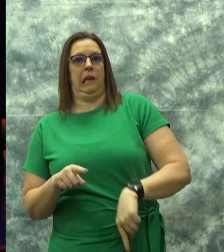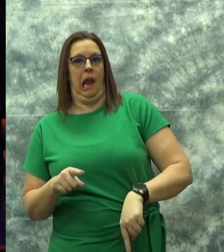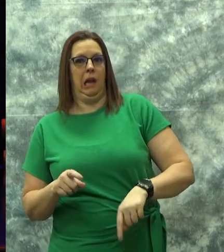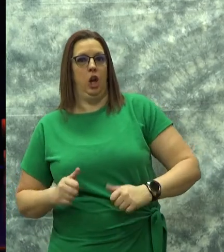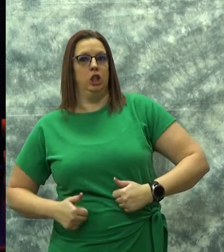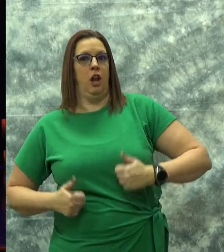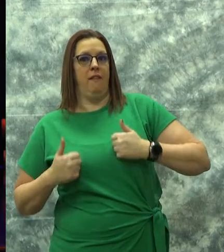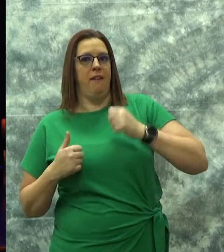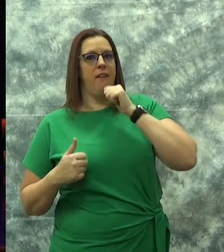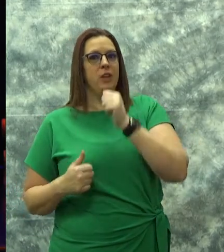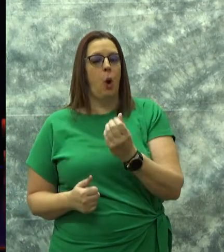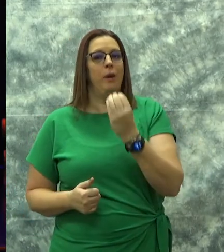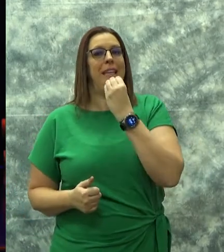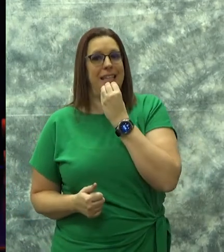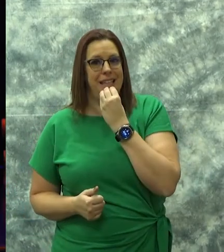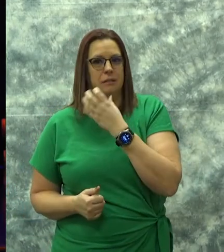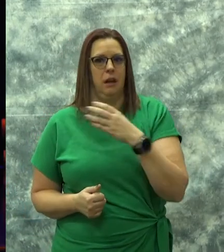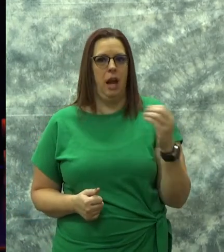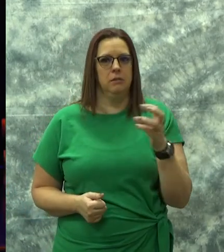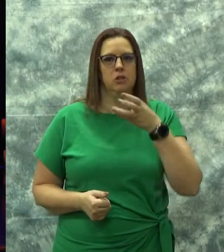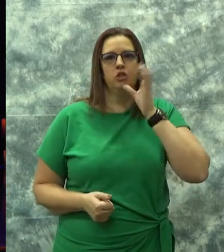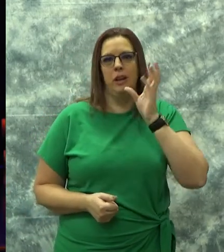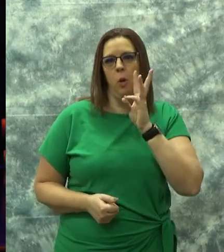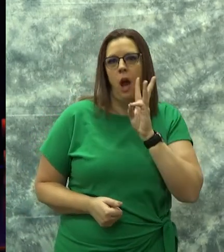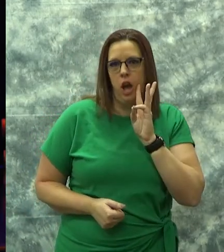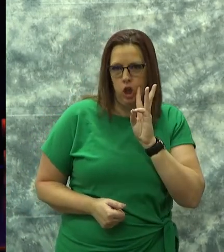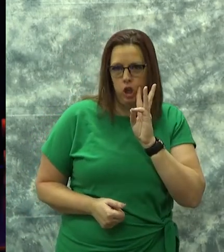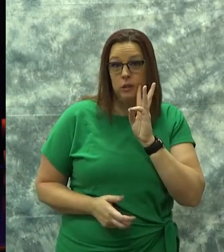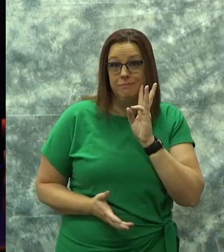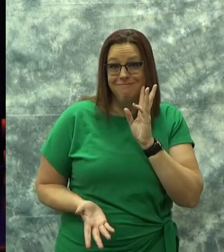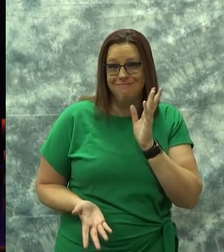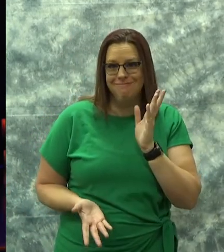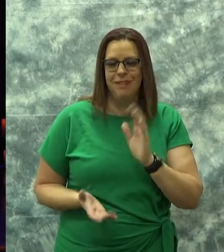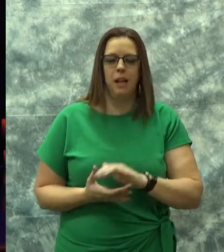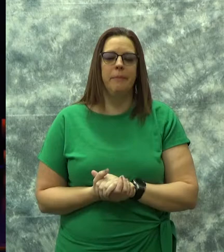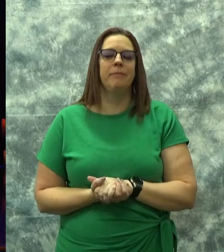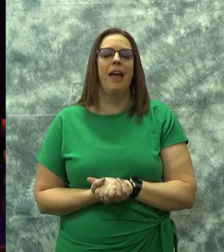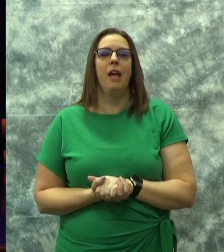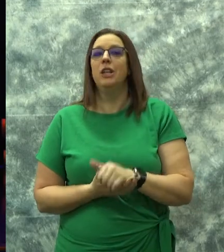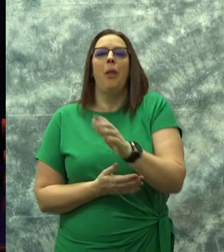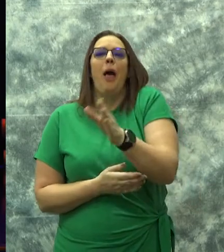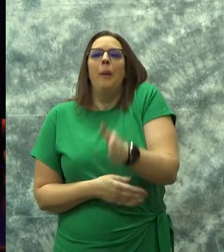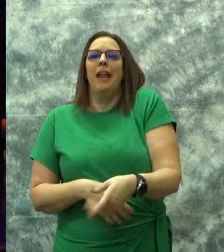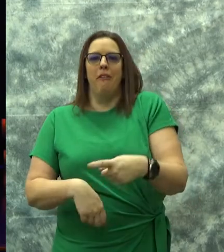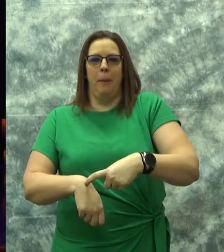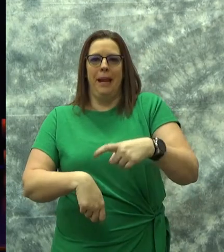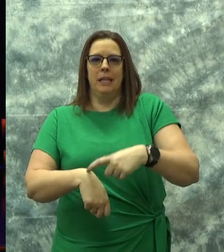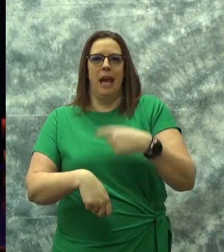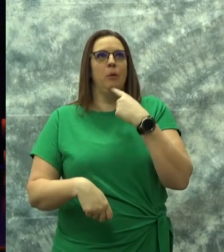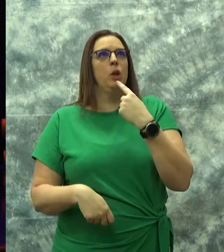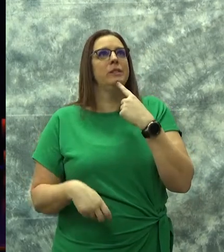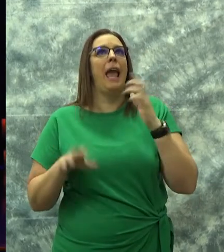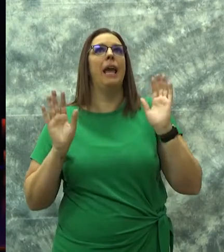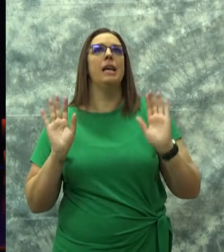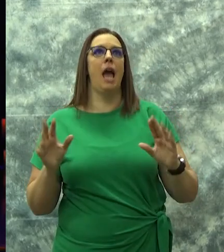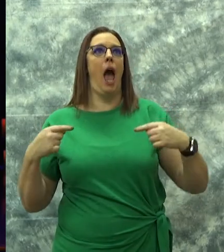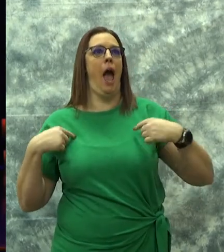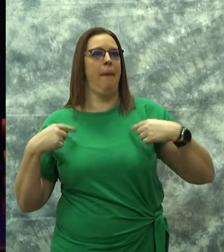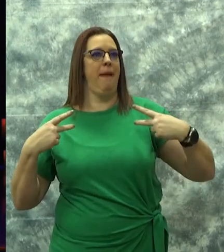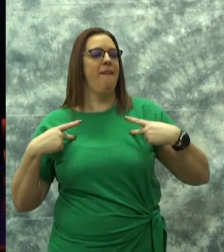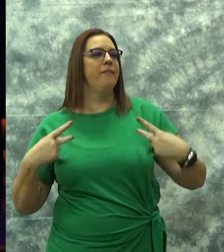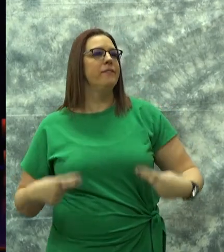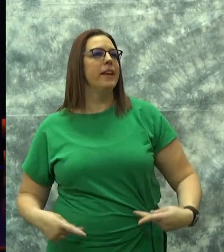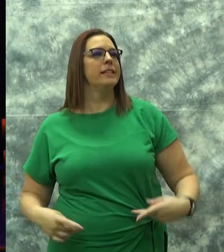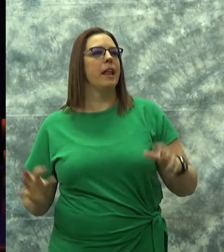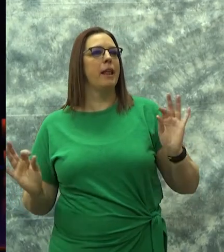can't really survive if we don't eat food and drink water. And there's never going to come a time when you say, well, I am